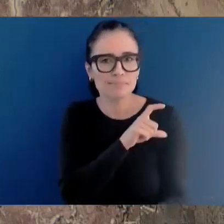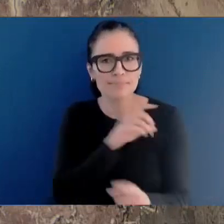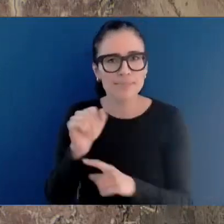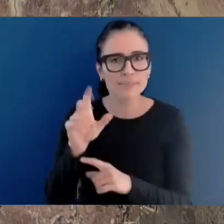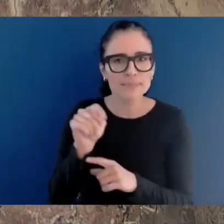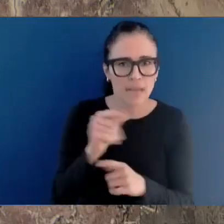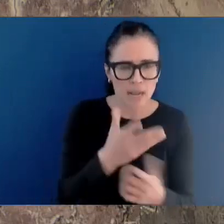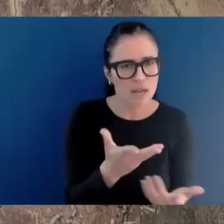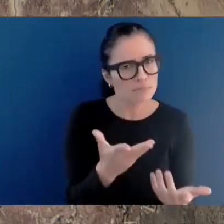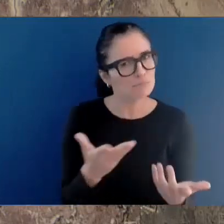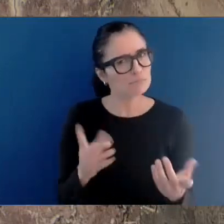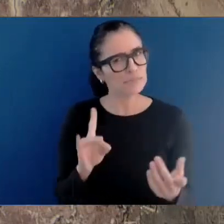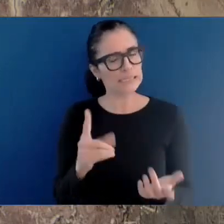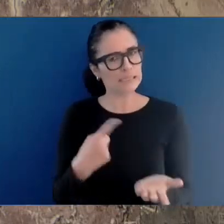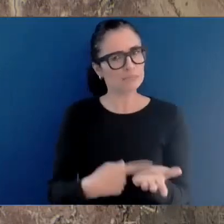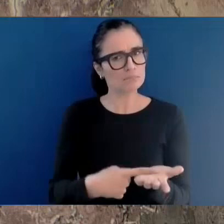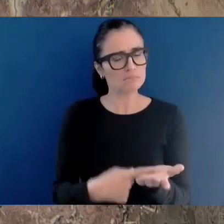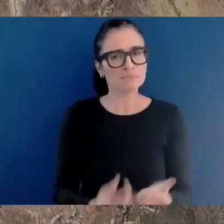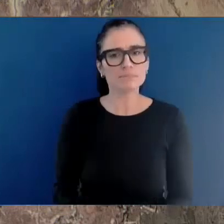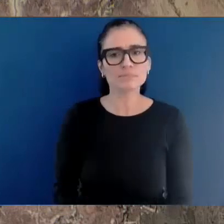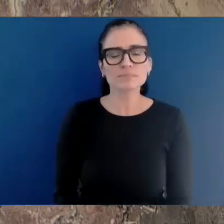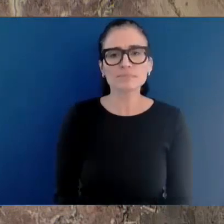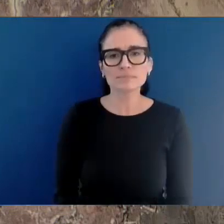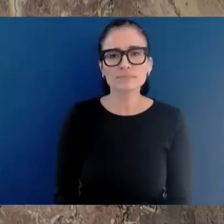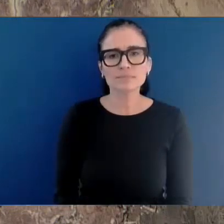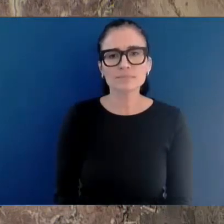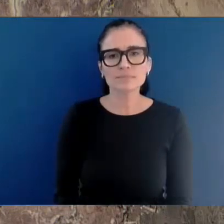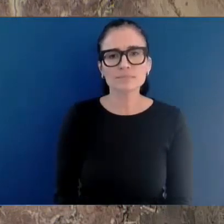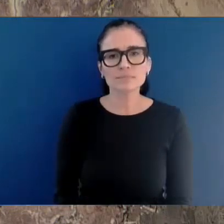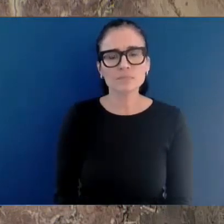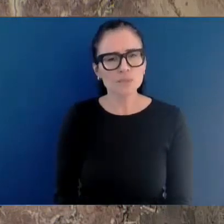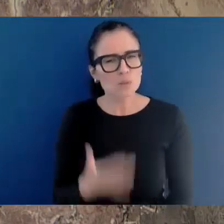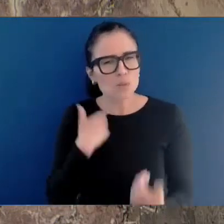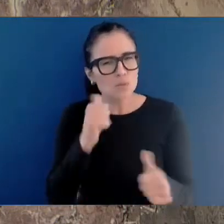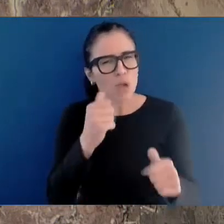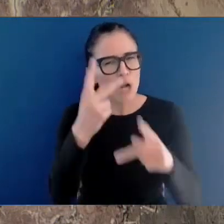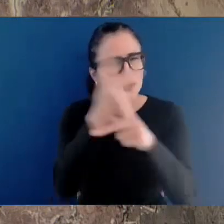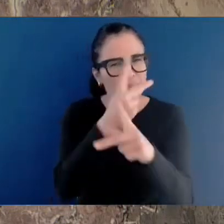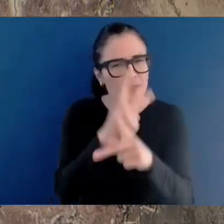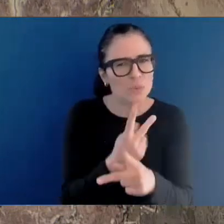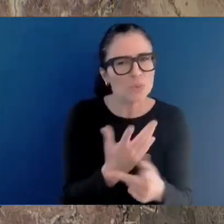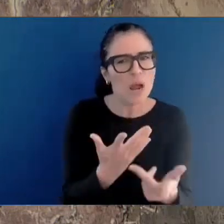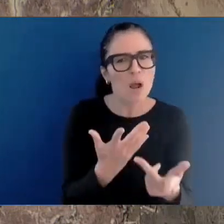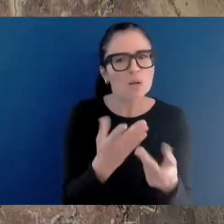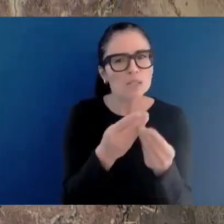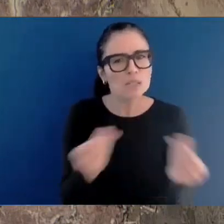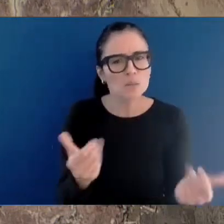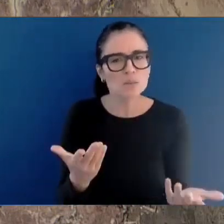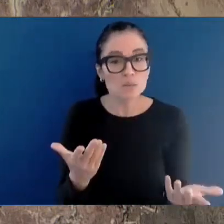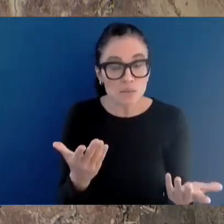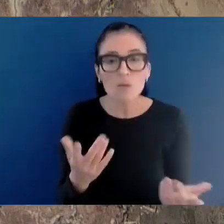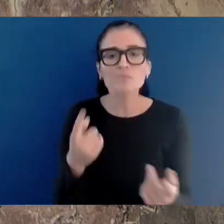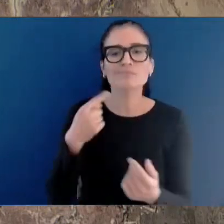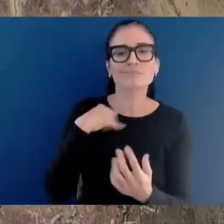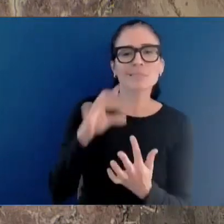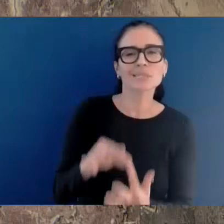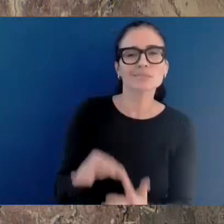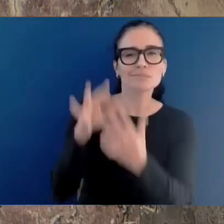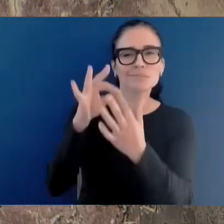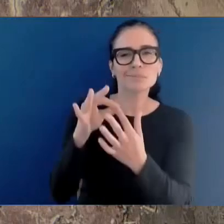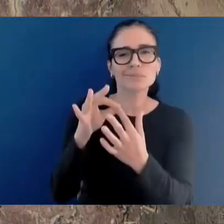circumstances, a special constabulary. What I will tell you is that the Conservation Officer